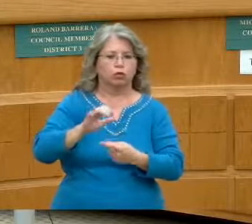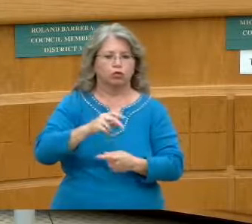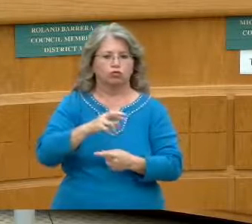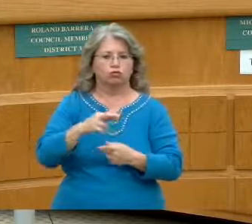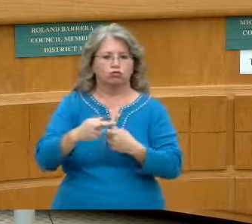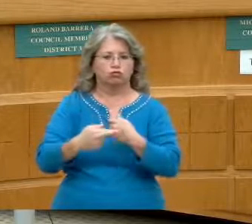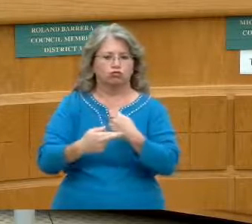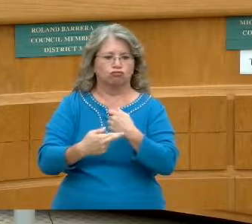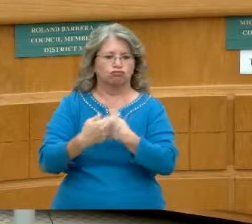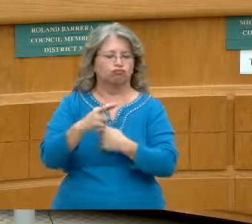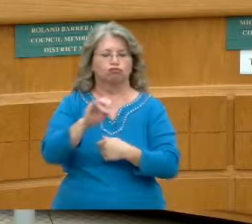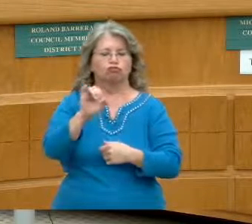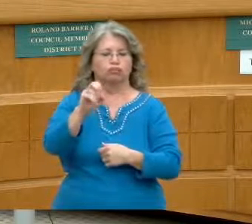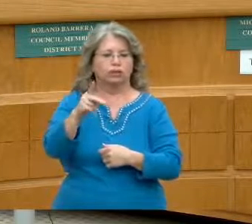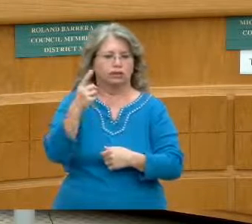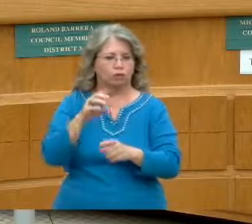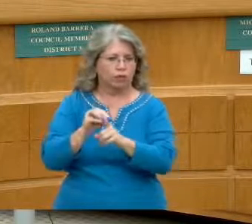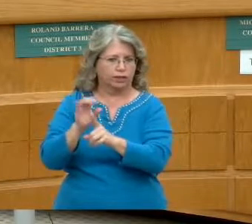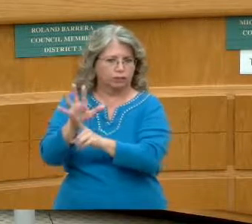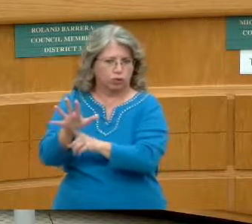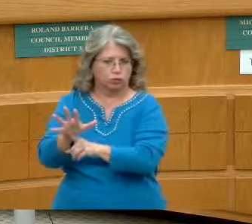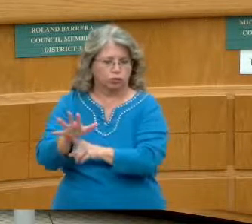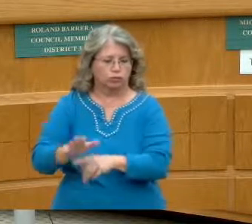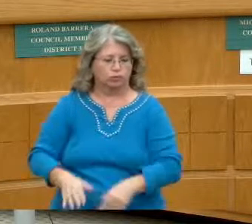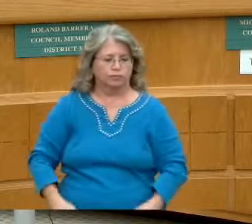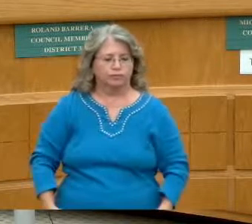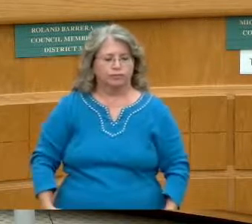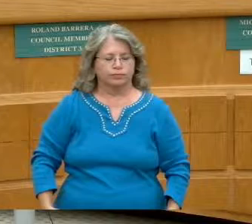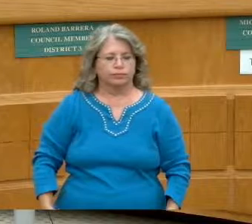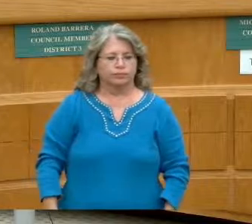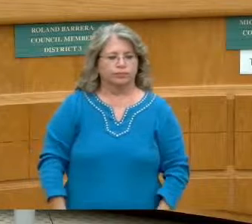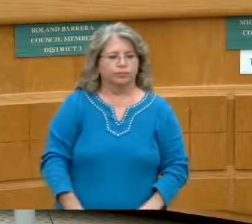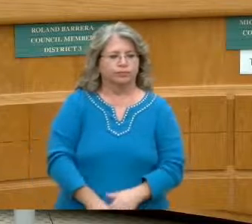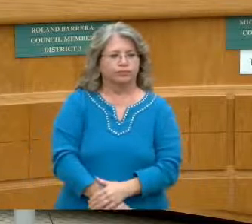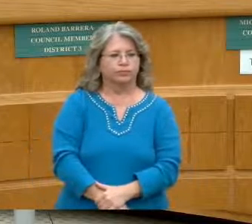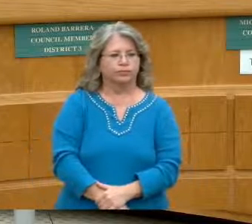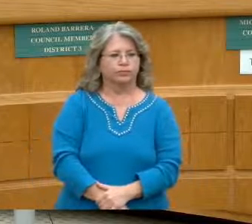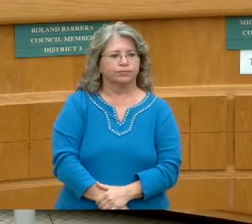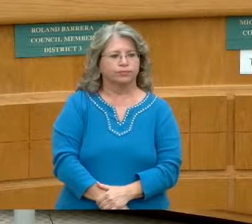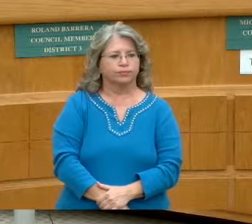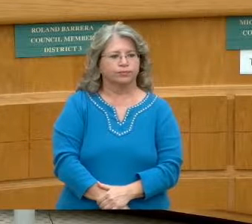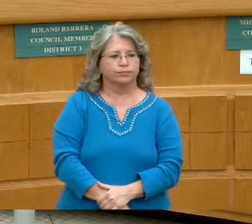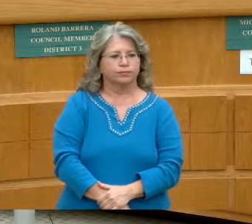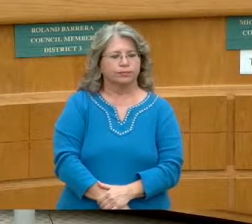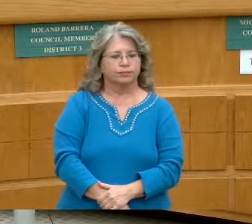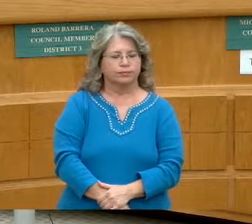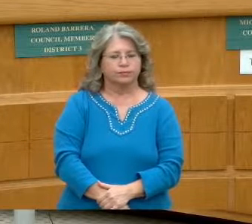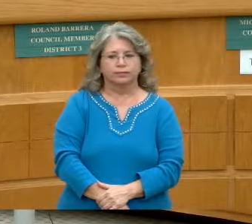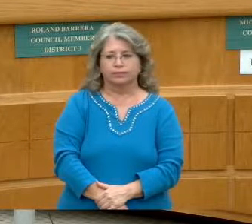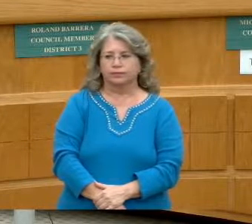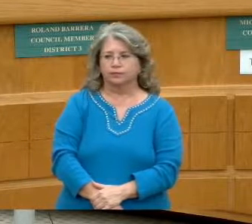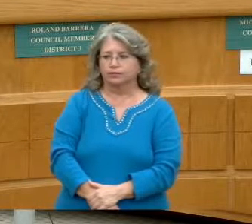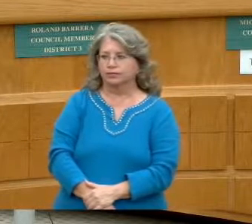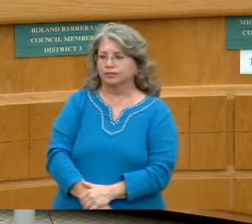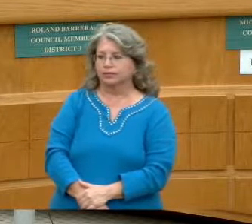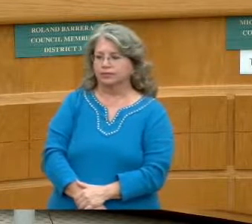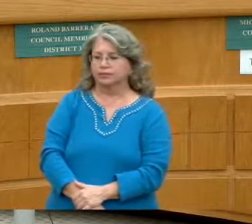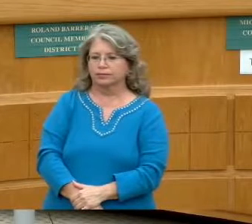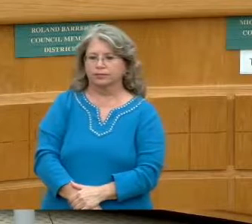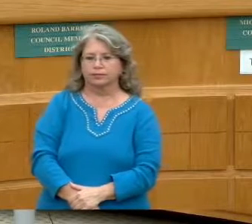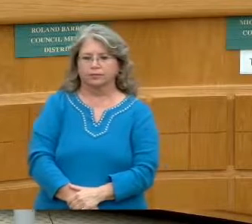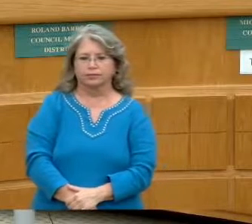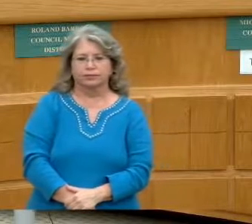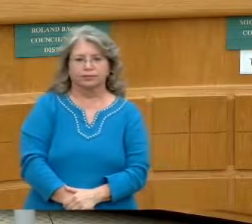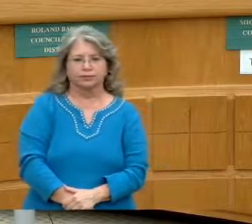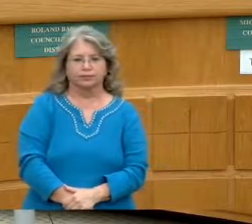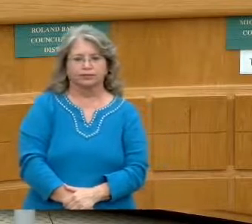dar negativo y luego positivo en una prueba viral para el COVID-19? Sí, es posible. Puede dar negativo en el inicio de la infección y positivo en el